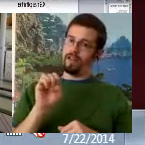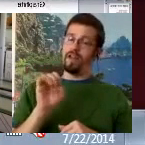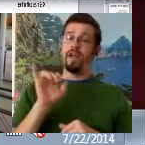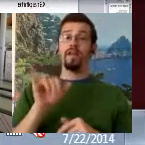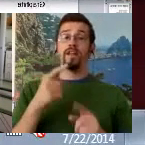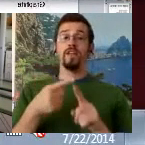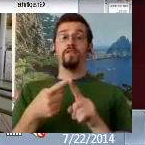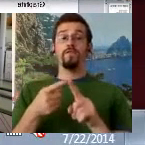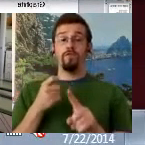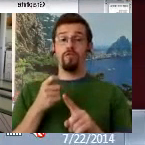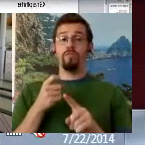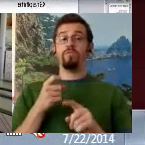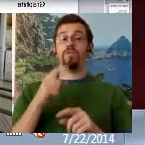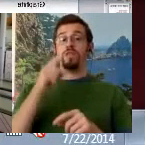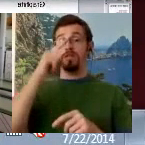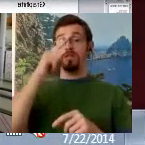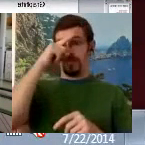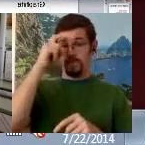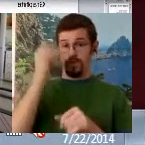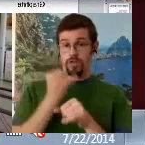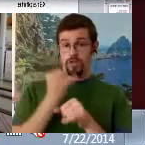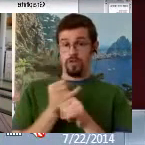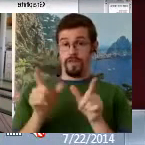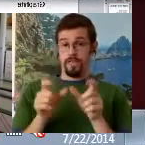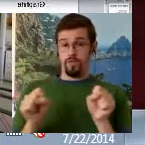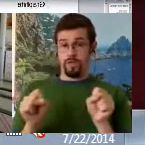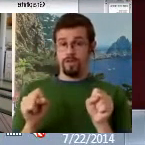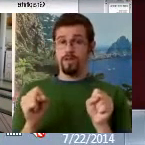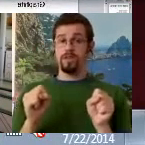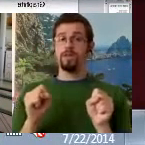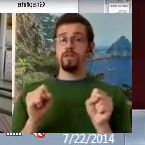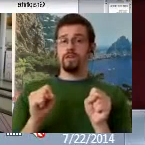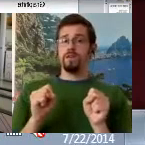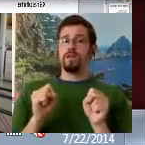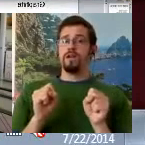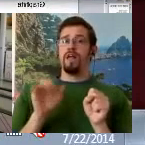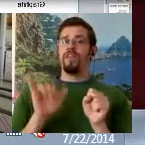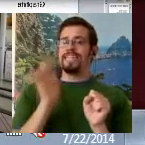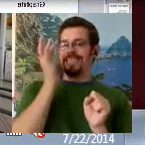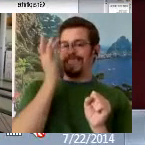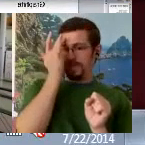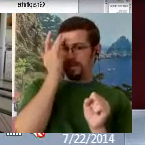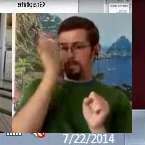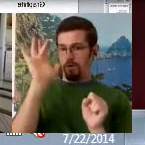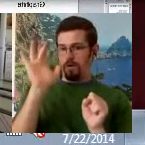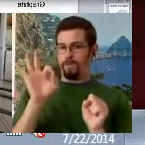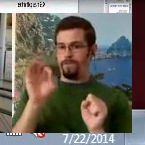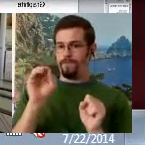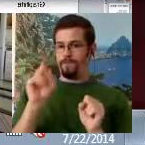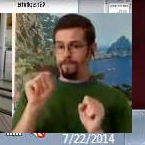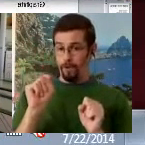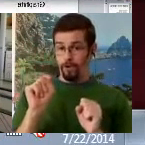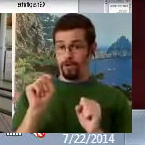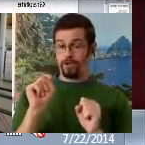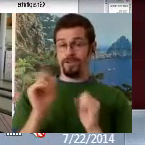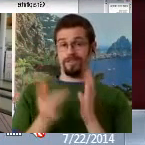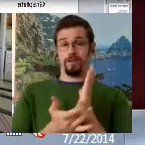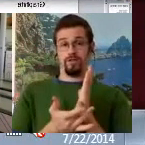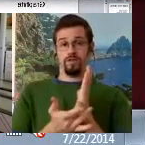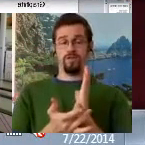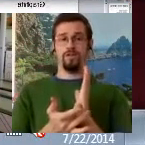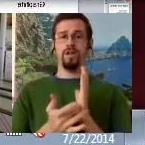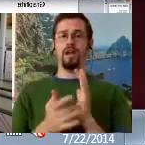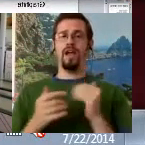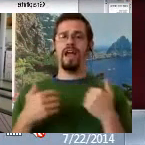at graphite.sil.org. It is a smart font technology. They deal with